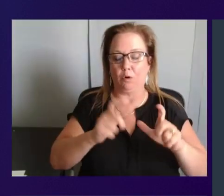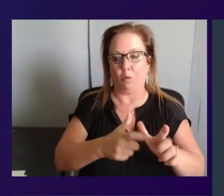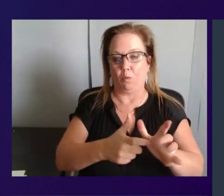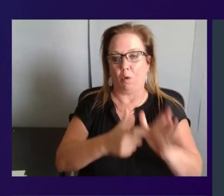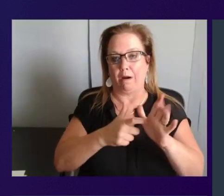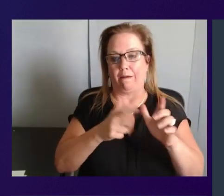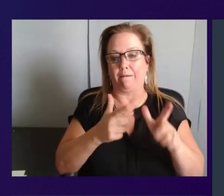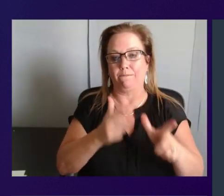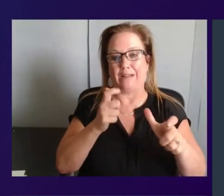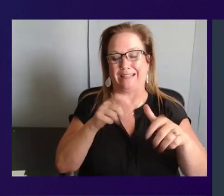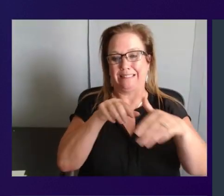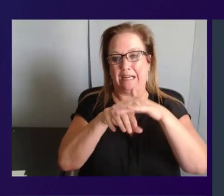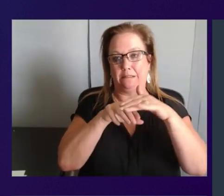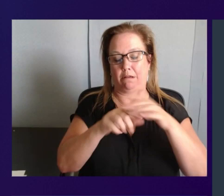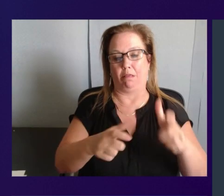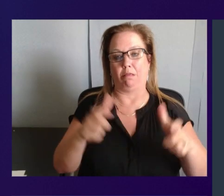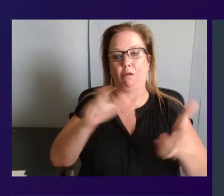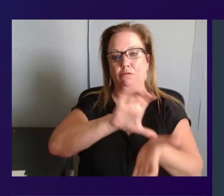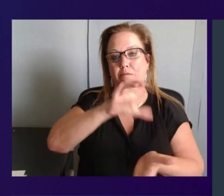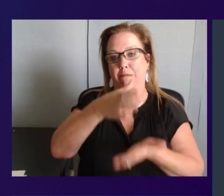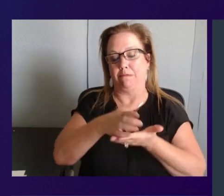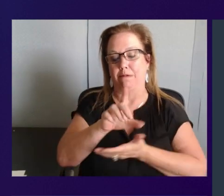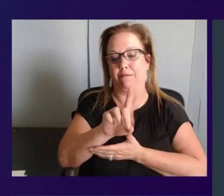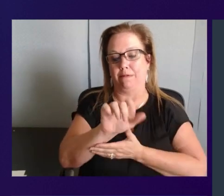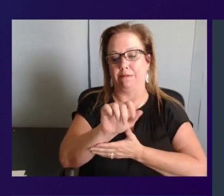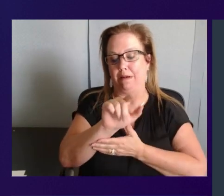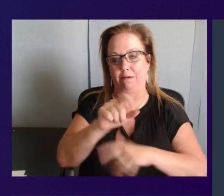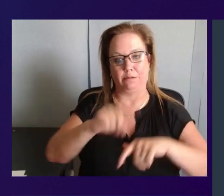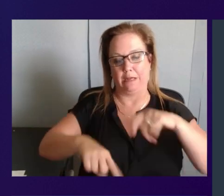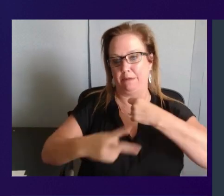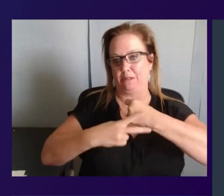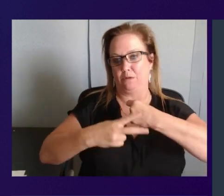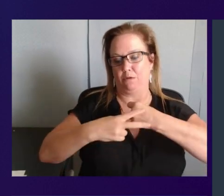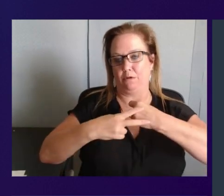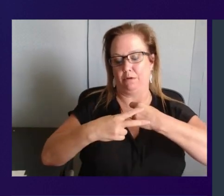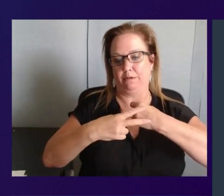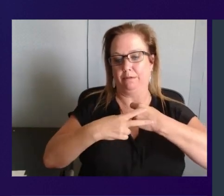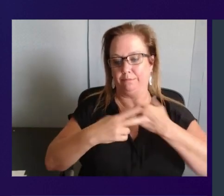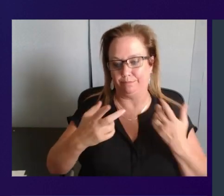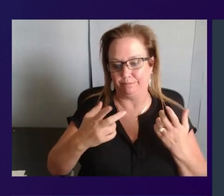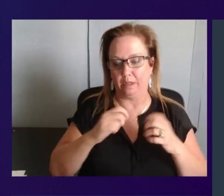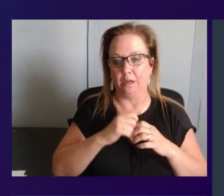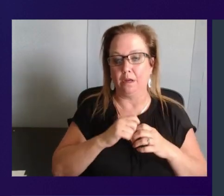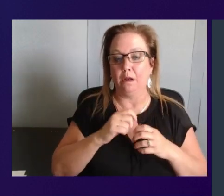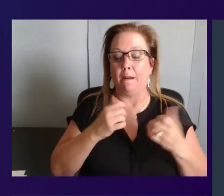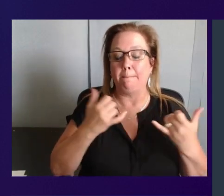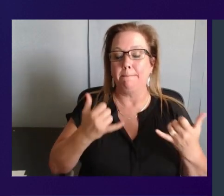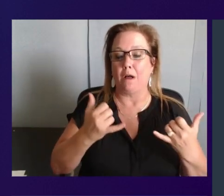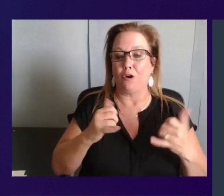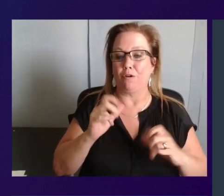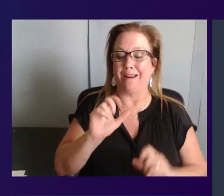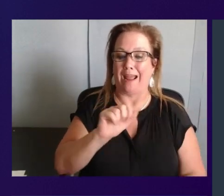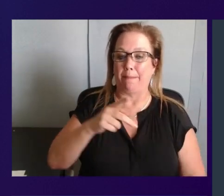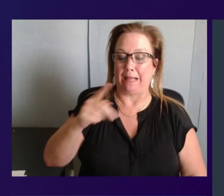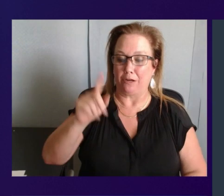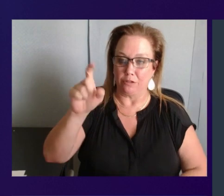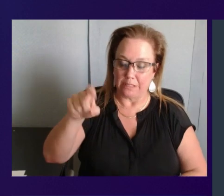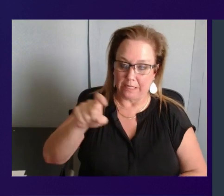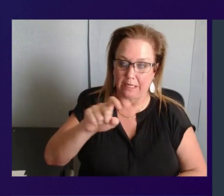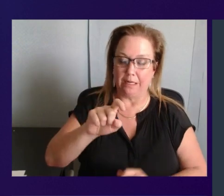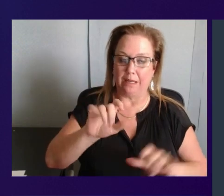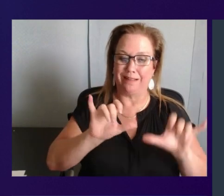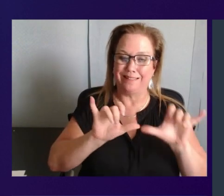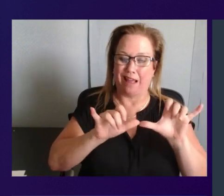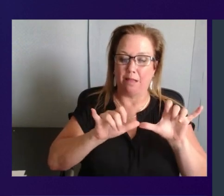to very large amounts of data, which cannot be stored within Lambda function. Modern applications need a scalable